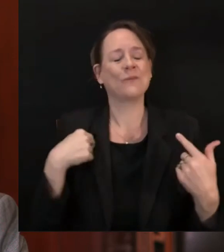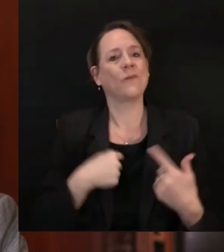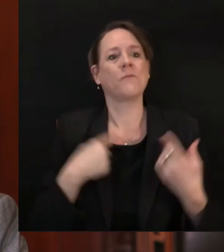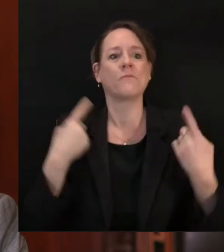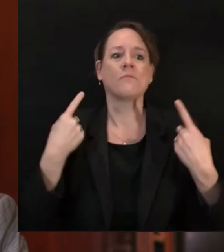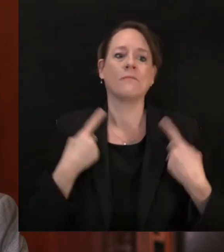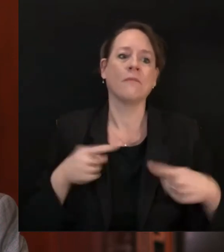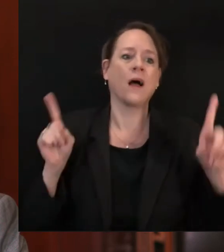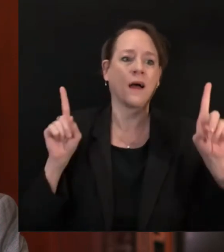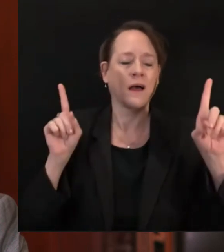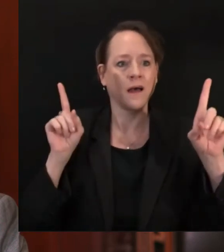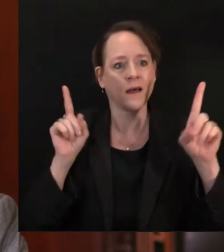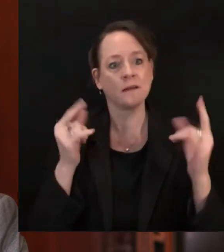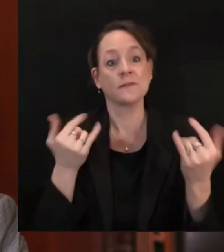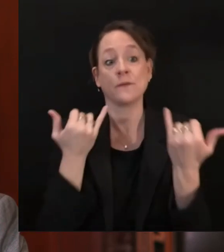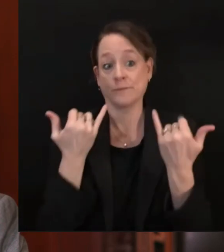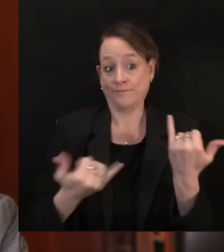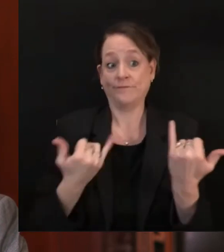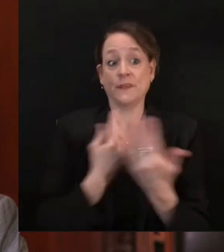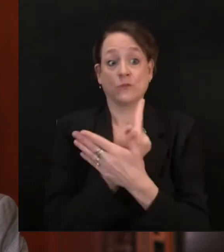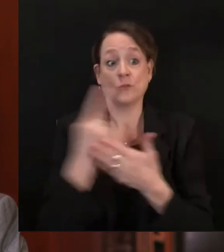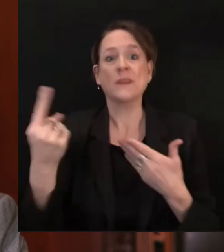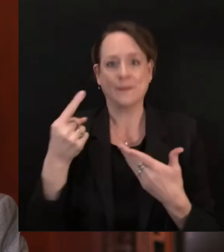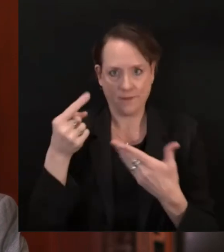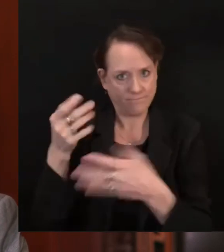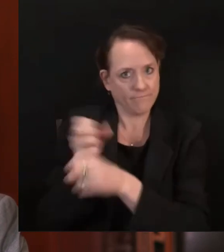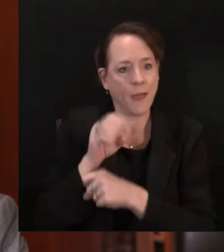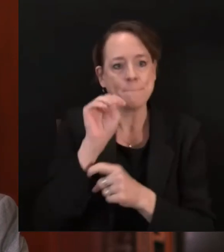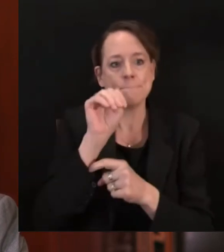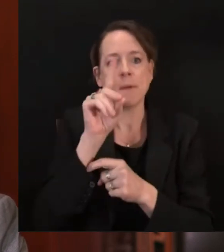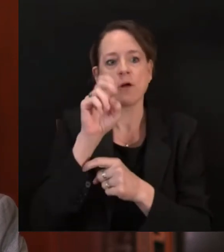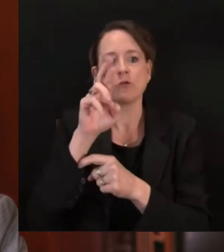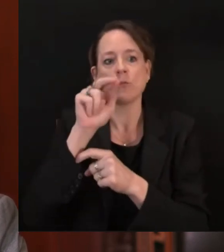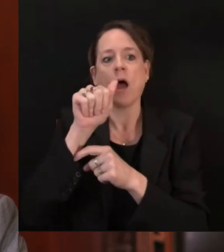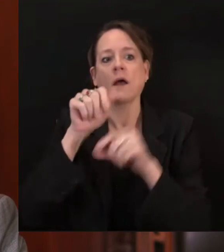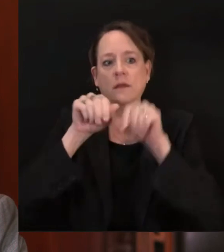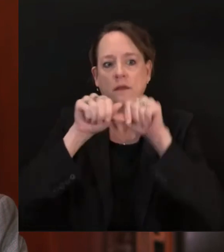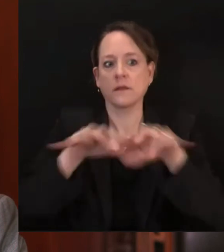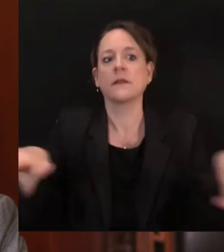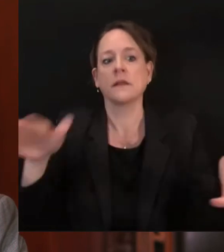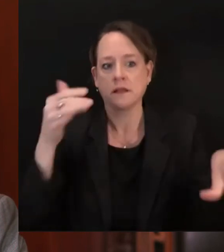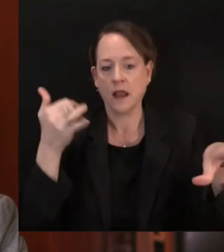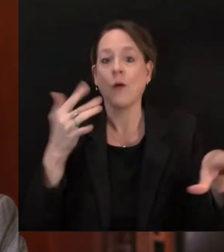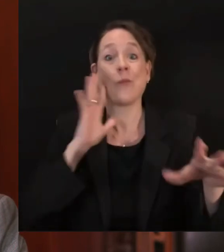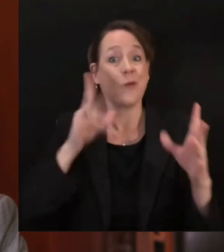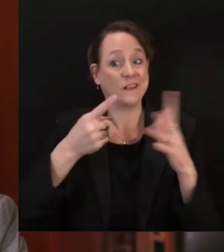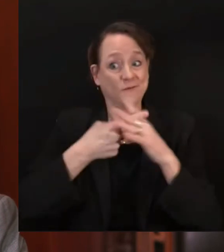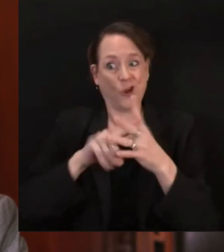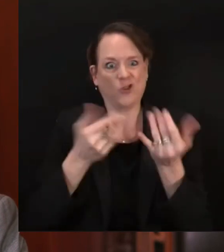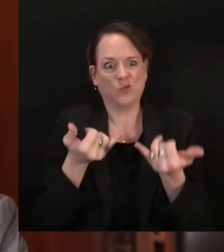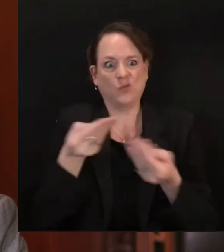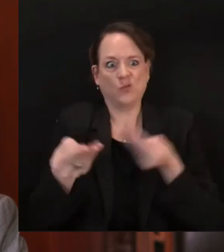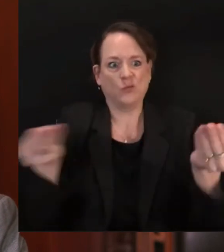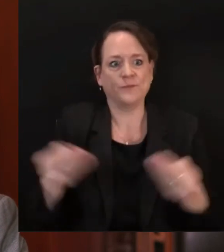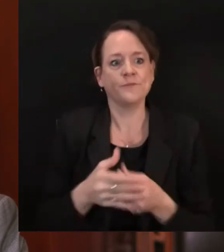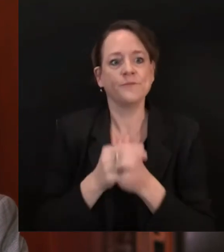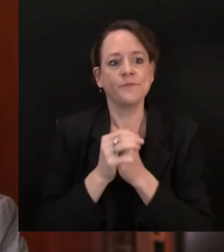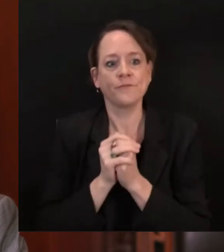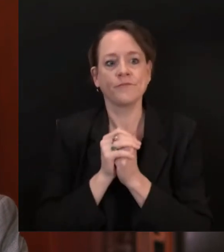will be distributed across Wisconsin as well. We're expecting 16,000 doses and planning to receive a total